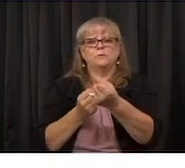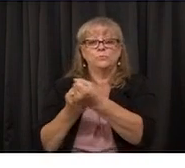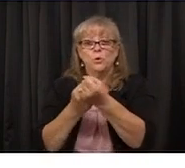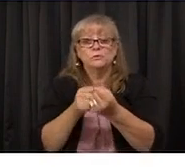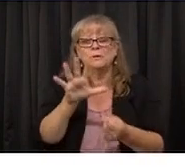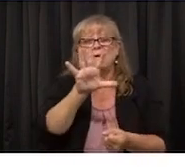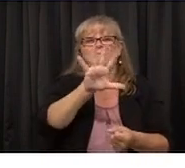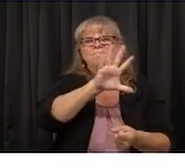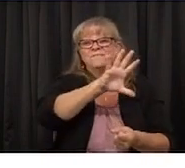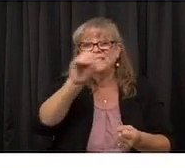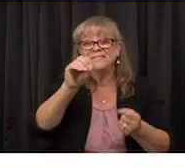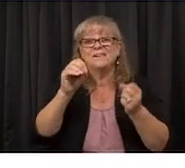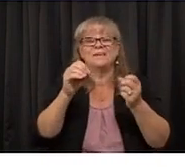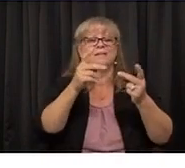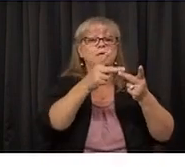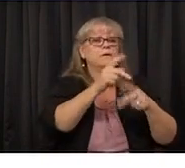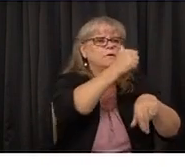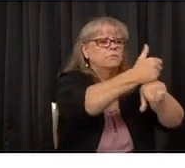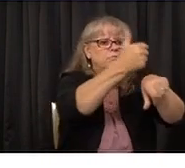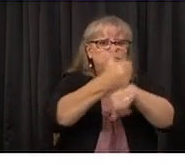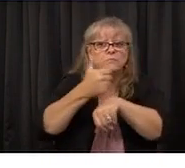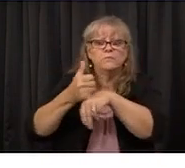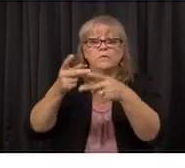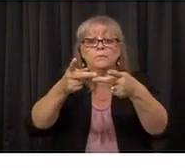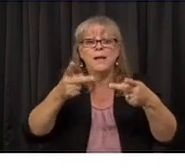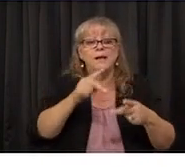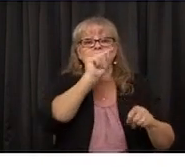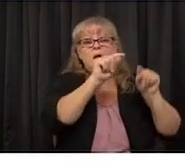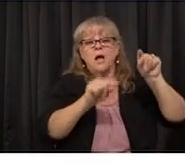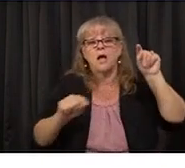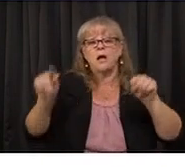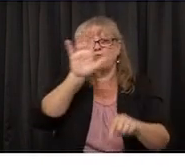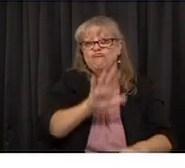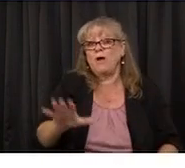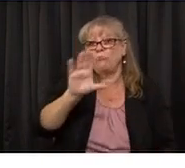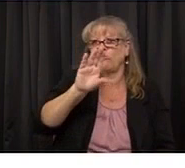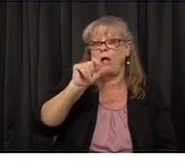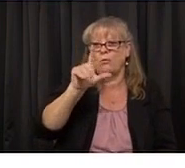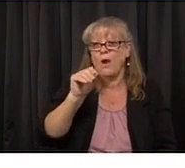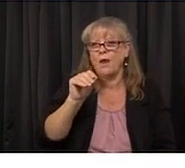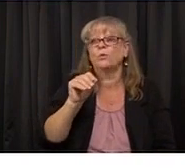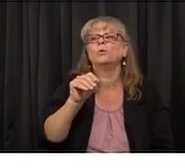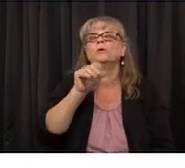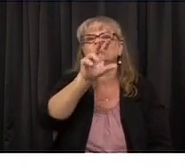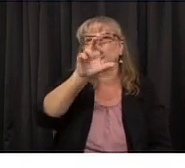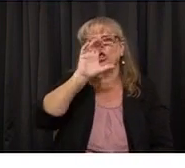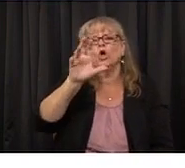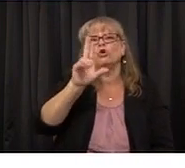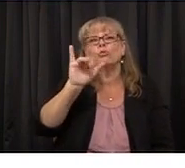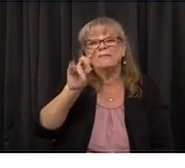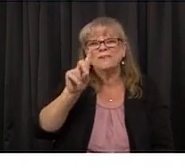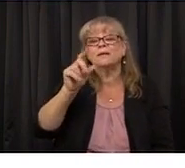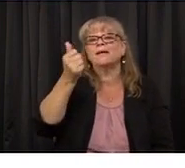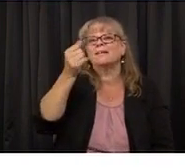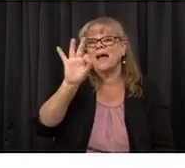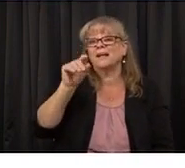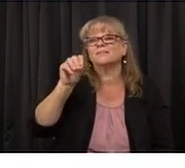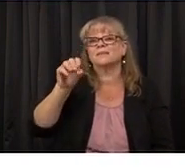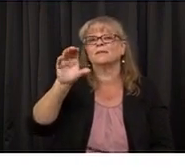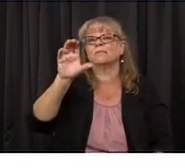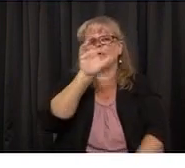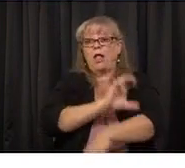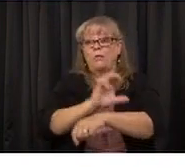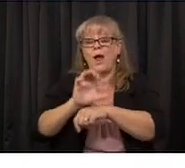across our state. Free, quick, easy sites. You can go to COVID-19.colorado.gov. You can find one of those 50 free, quick, easy testing sites near